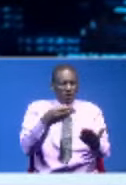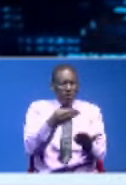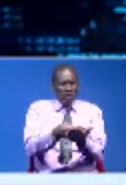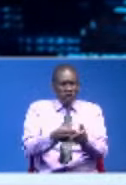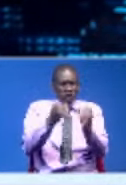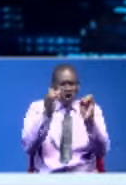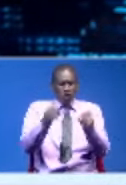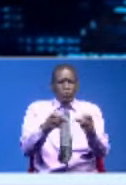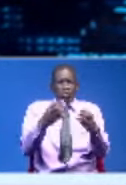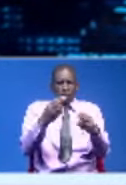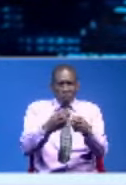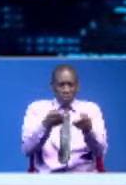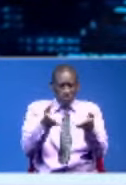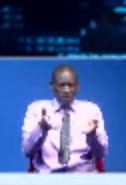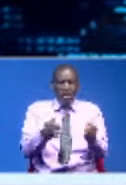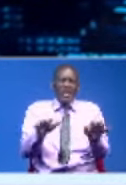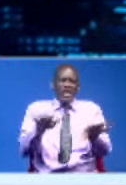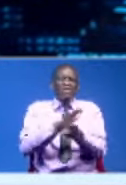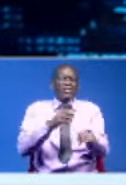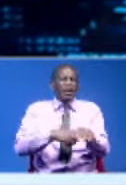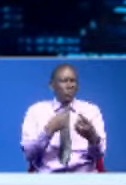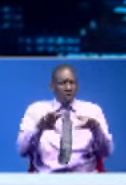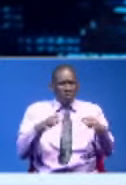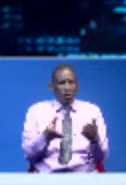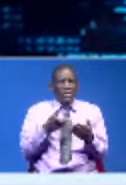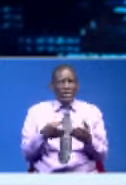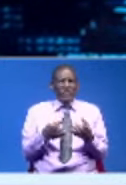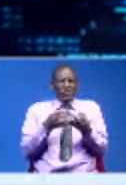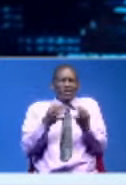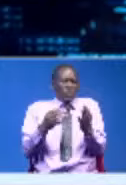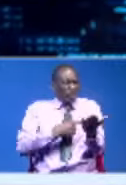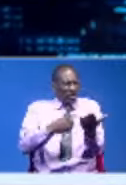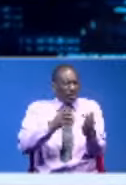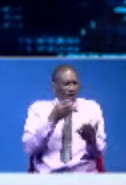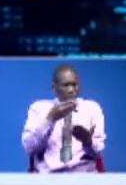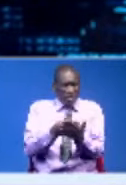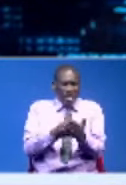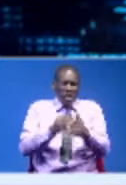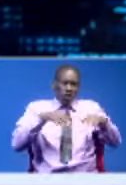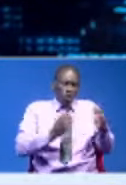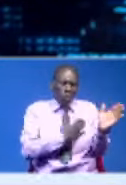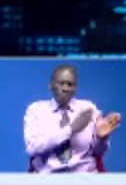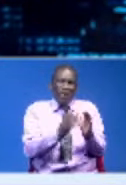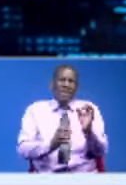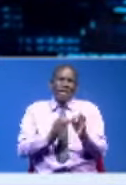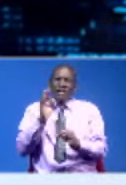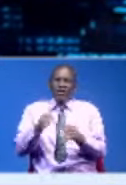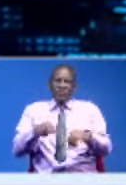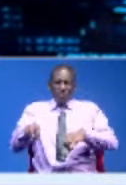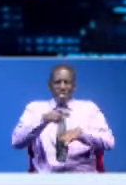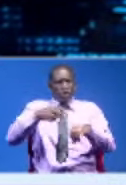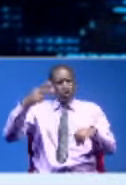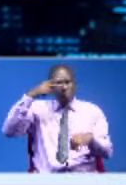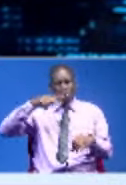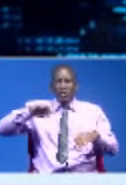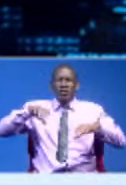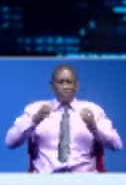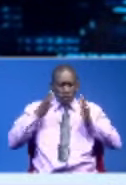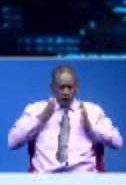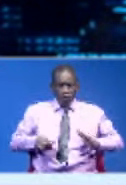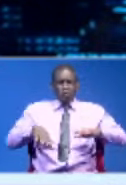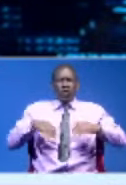game. Everywhere you talk about it, certainly it's ringing bells, discussing whether it's finance, whether it's planning, whether it's the national policy, whether it's fiscal or